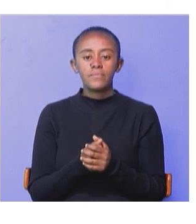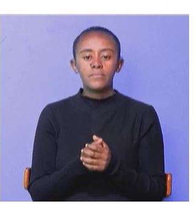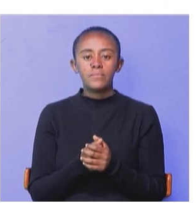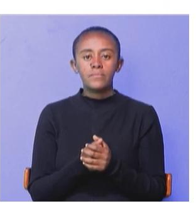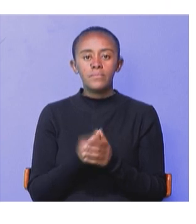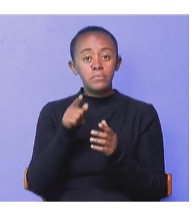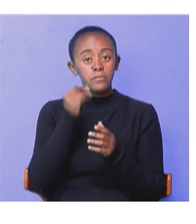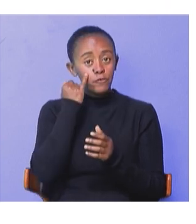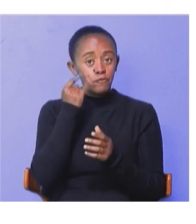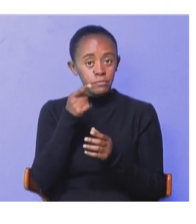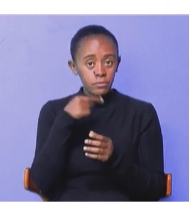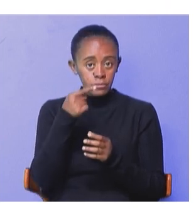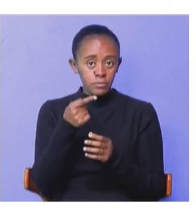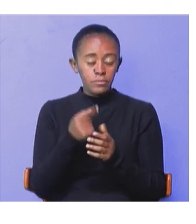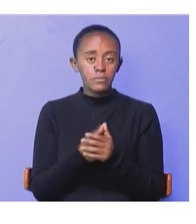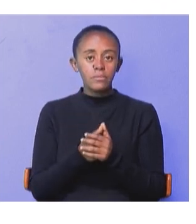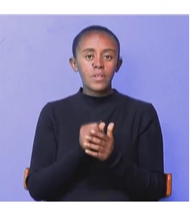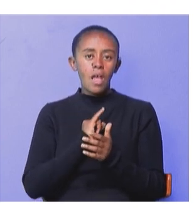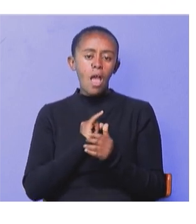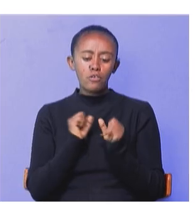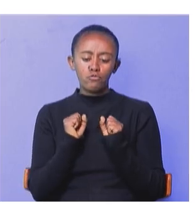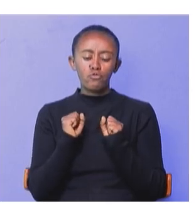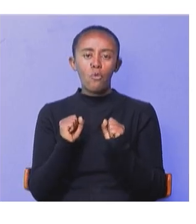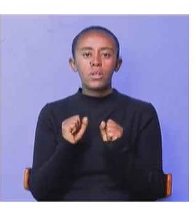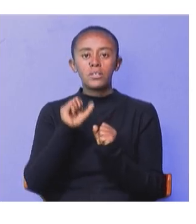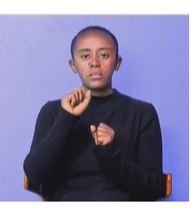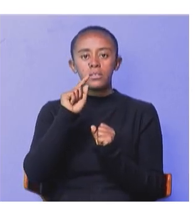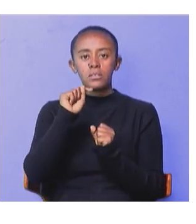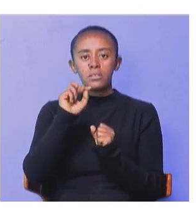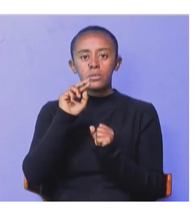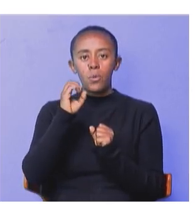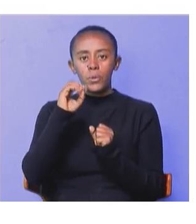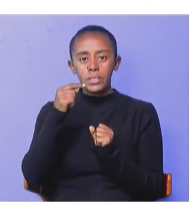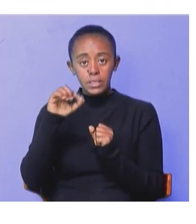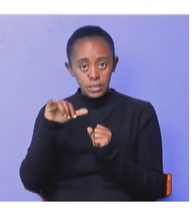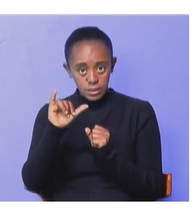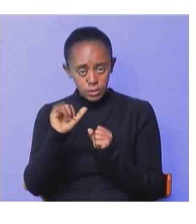If you say, I strongly